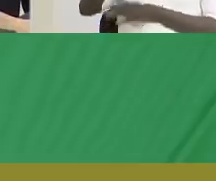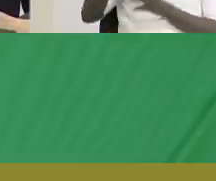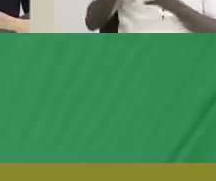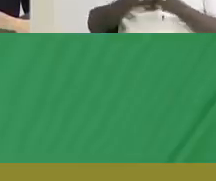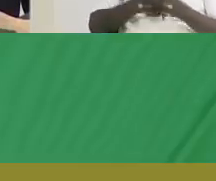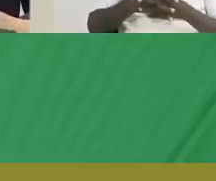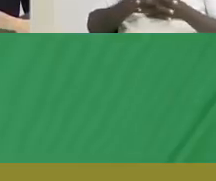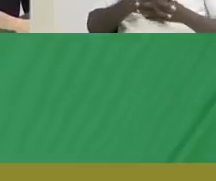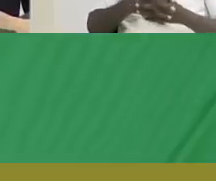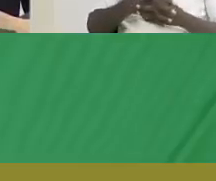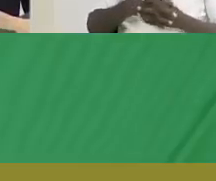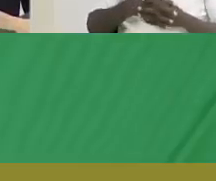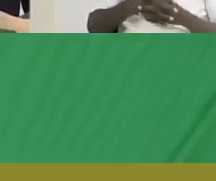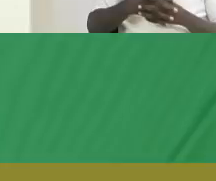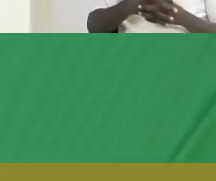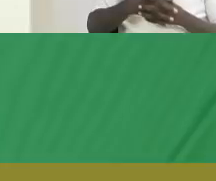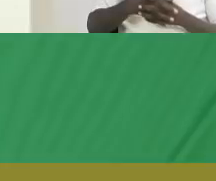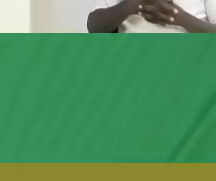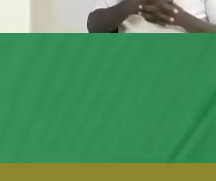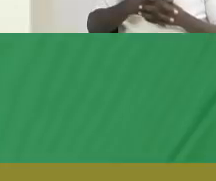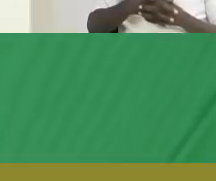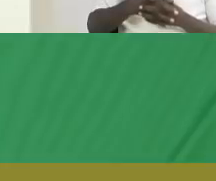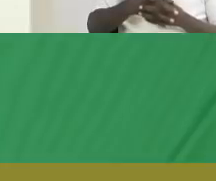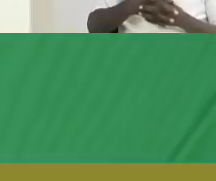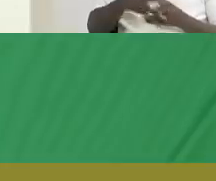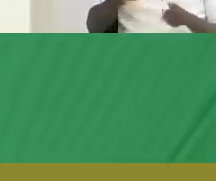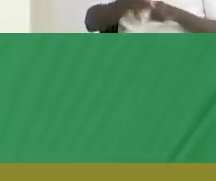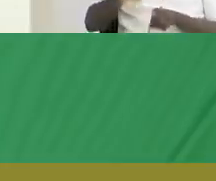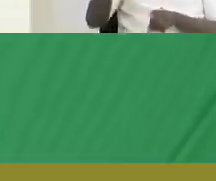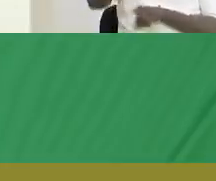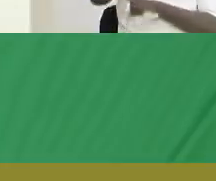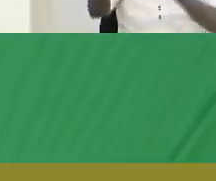sorry. Which essentially is